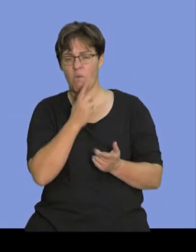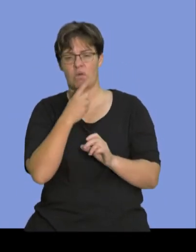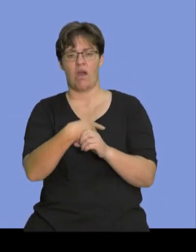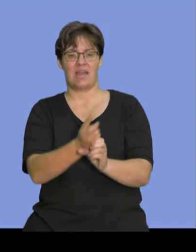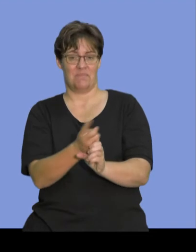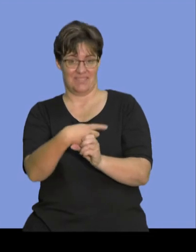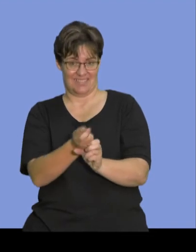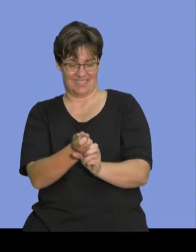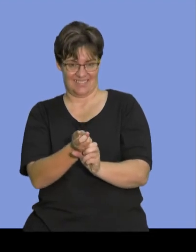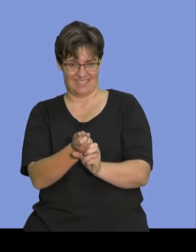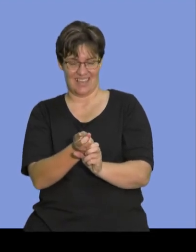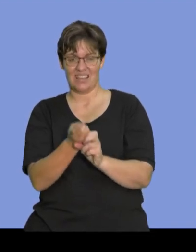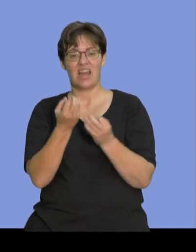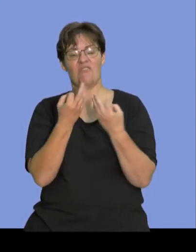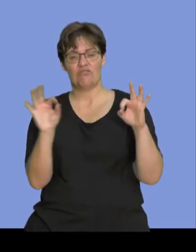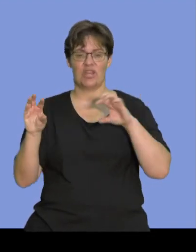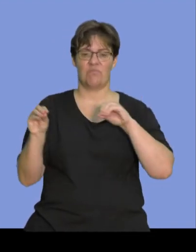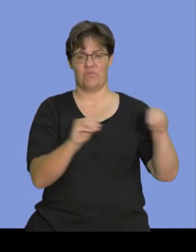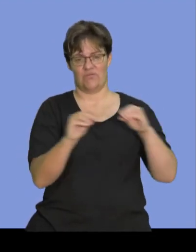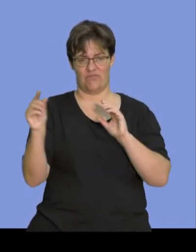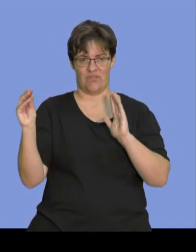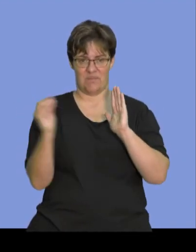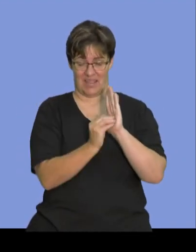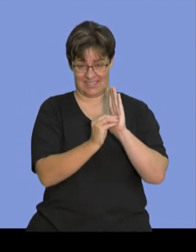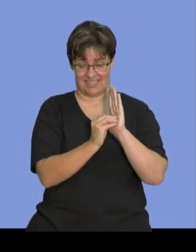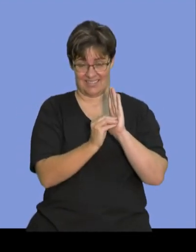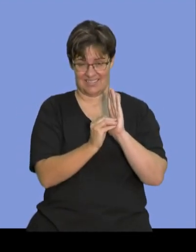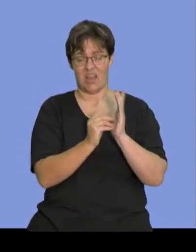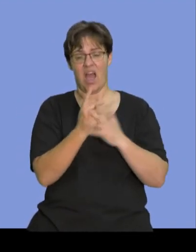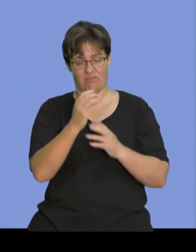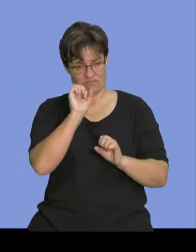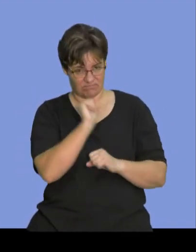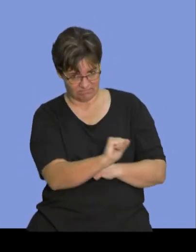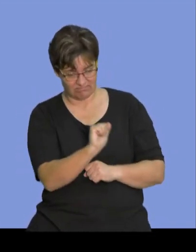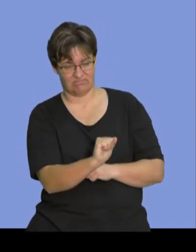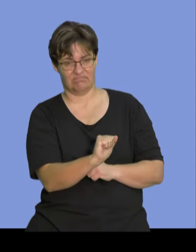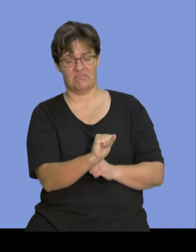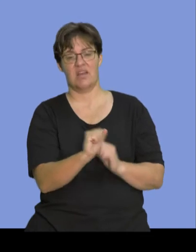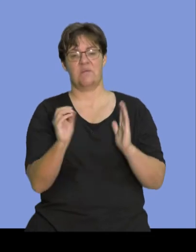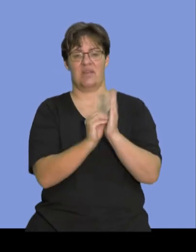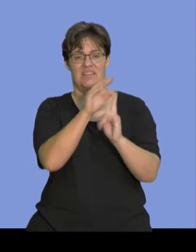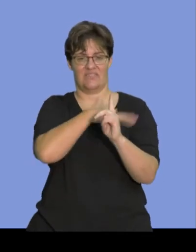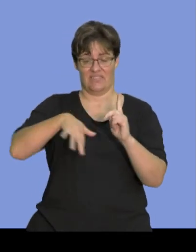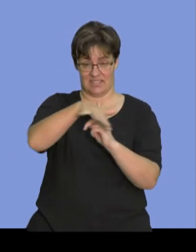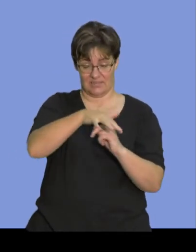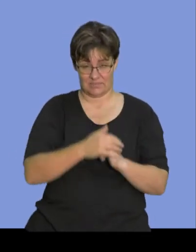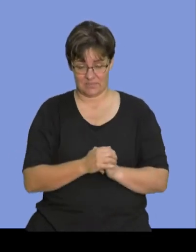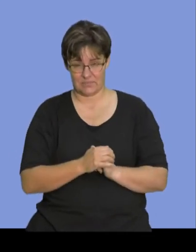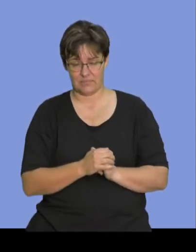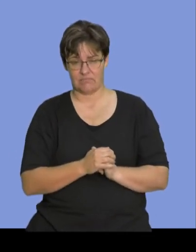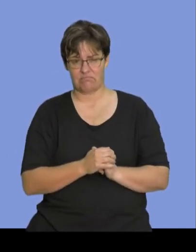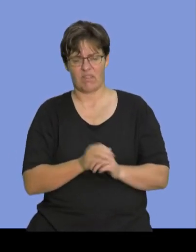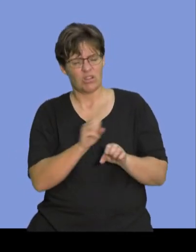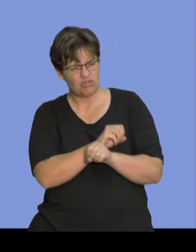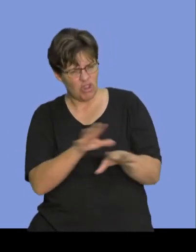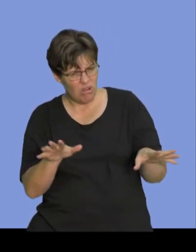as a free-moving magnet, which also has got its own magnetic field. Now, we understand generally